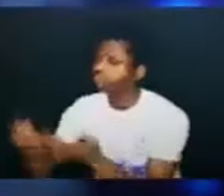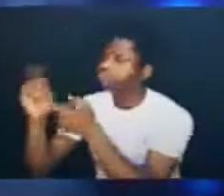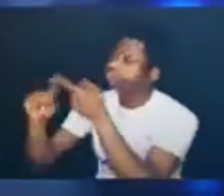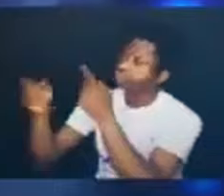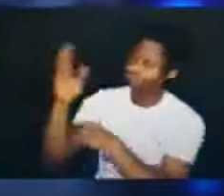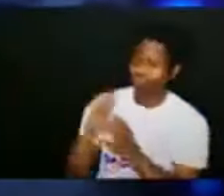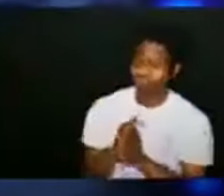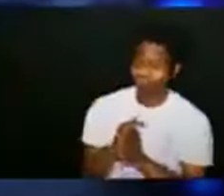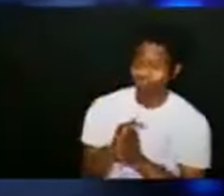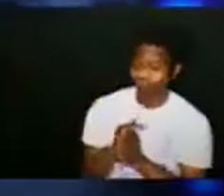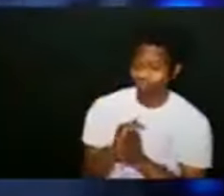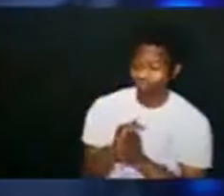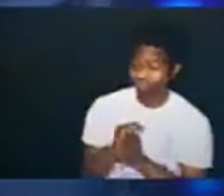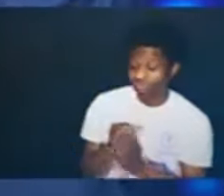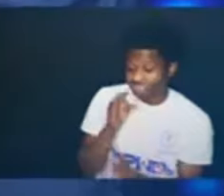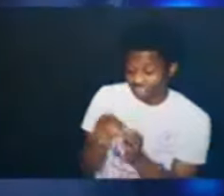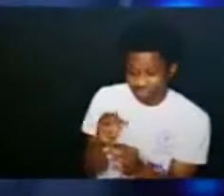Otherwise, go ahead with your offering.